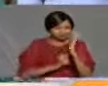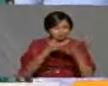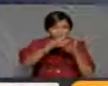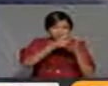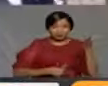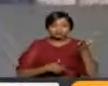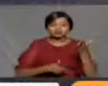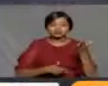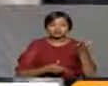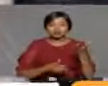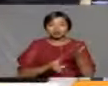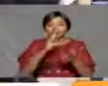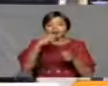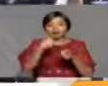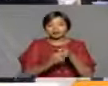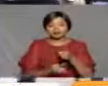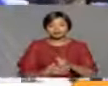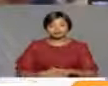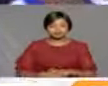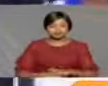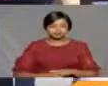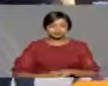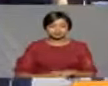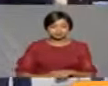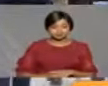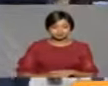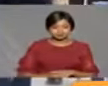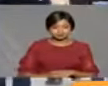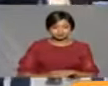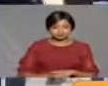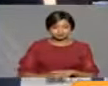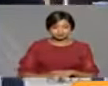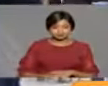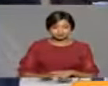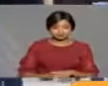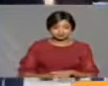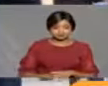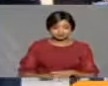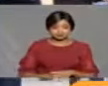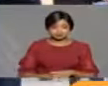be released within 1 year. Dorcas Wangira, Citizen TV, Nairobi.